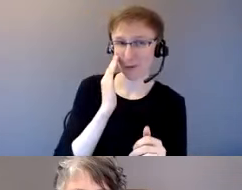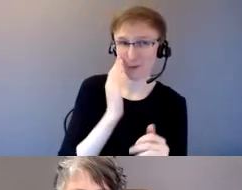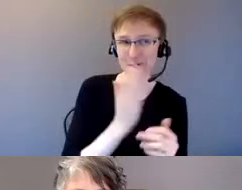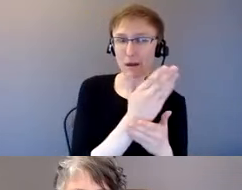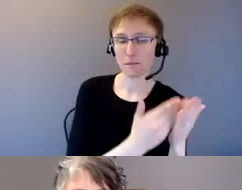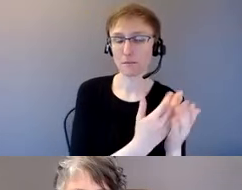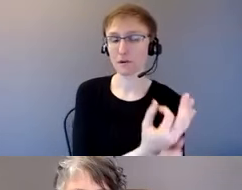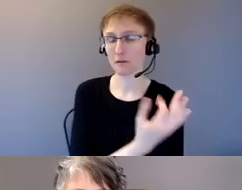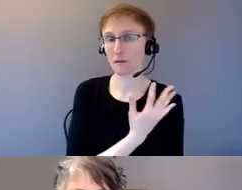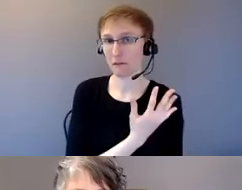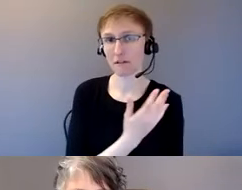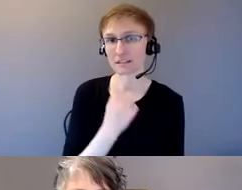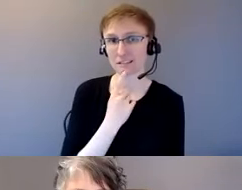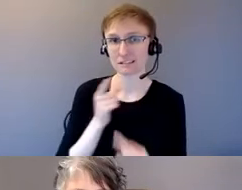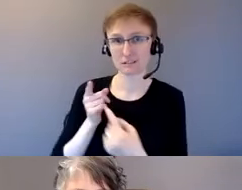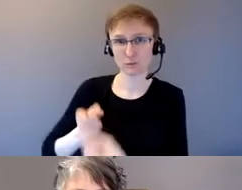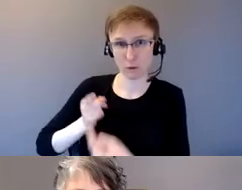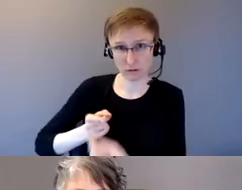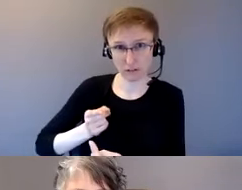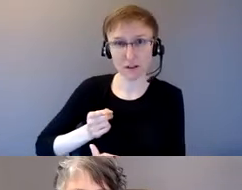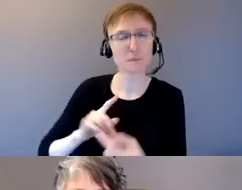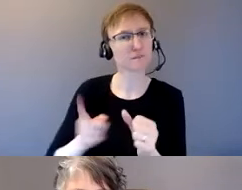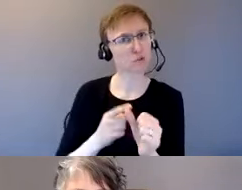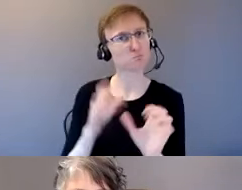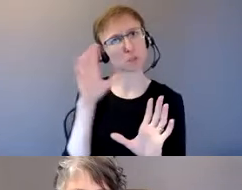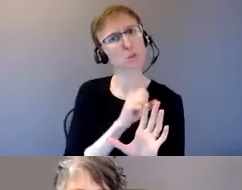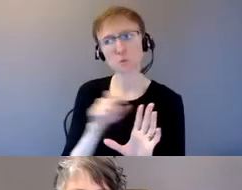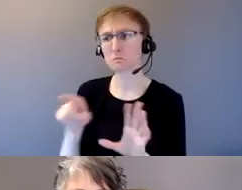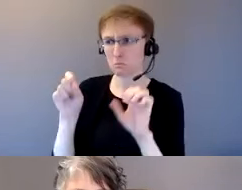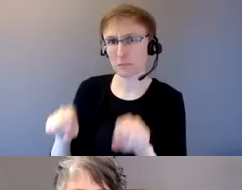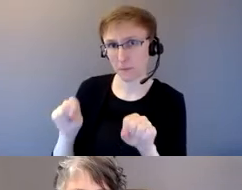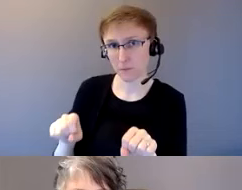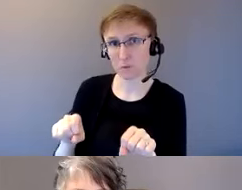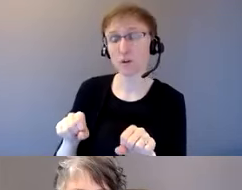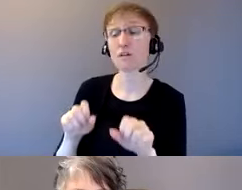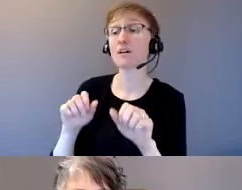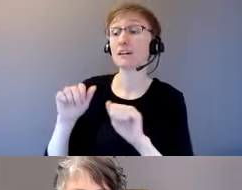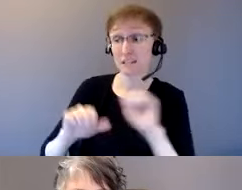someone's having difficulty now making decisions. Next slide, please.